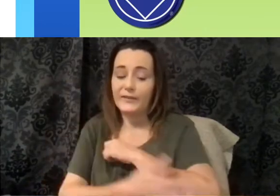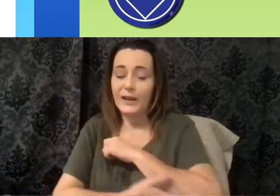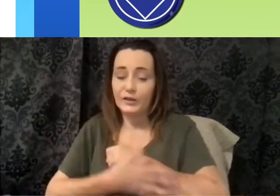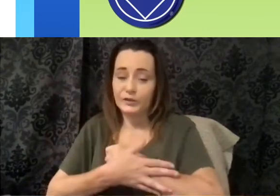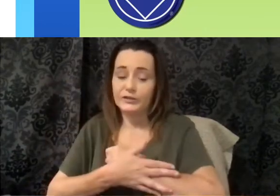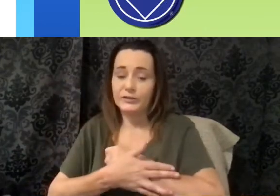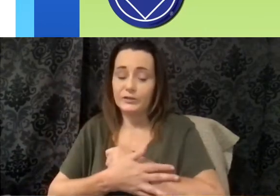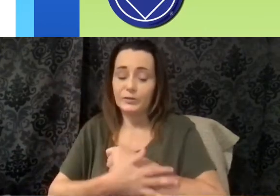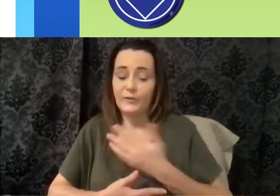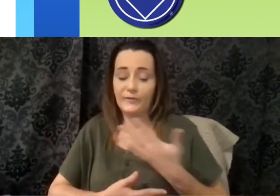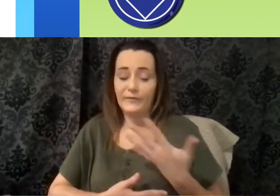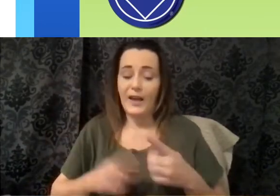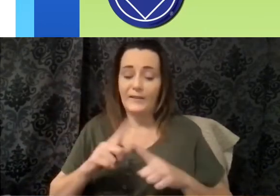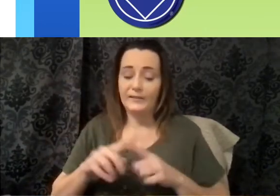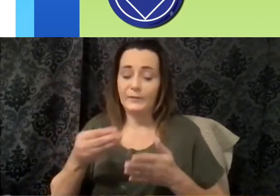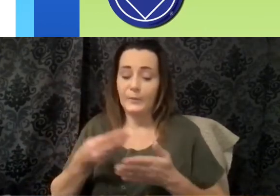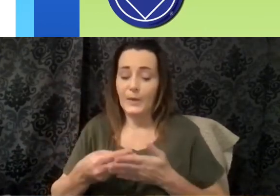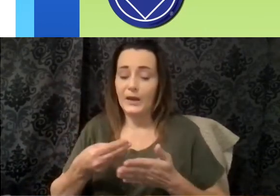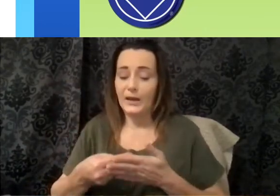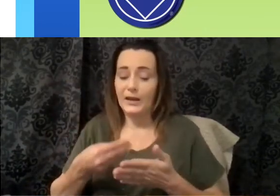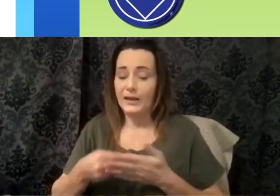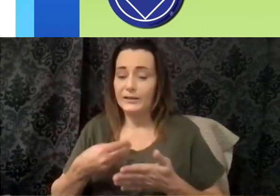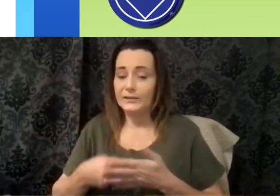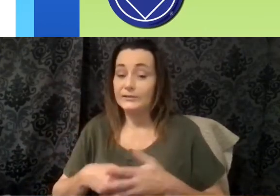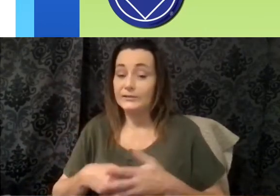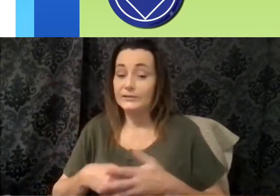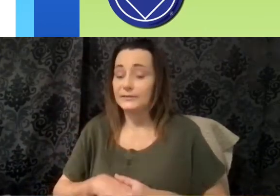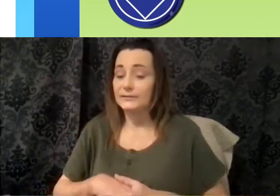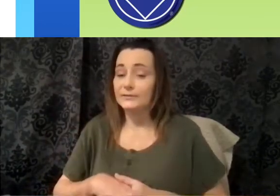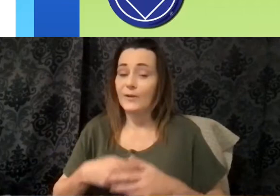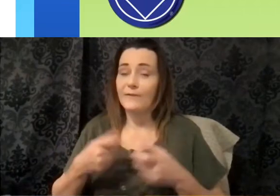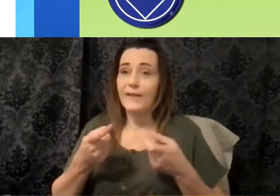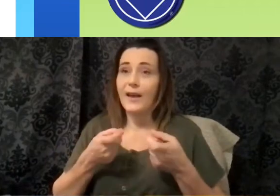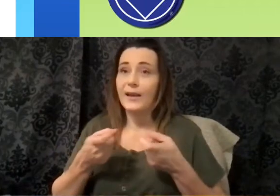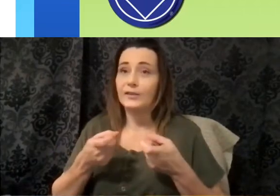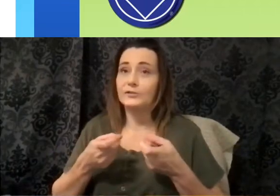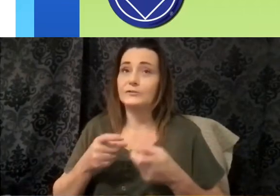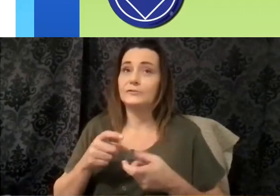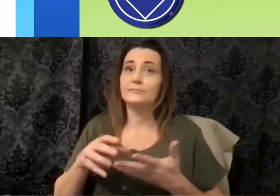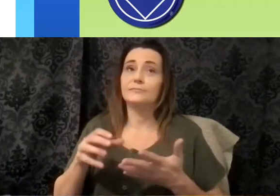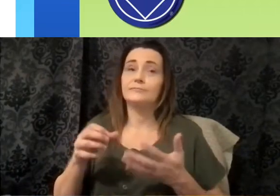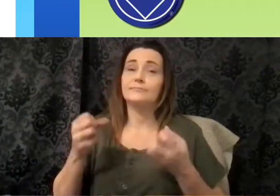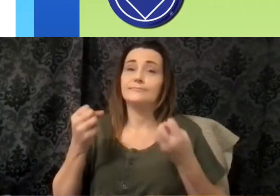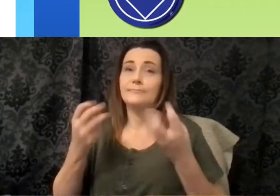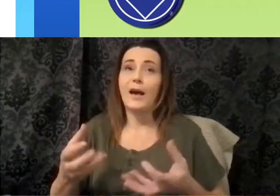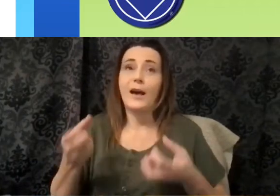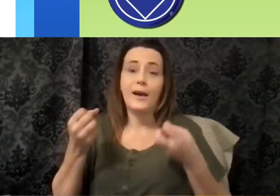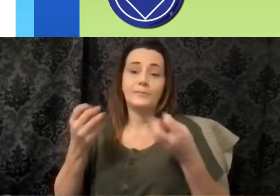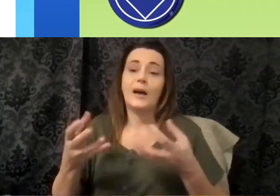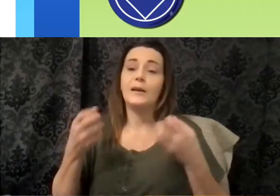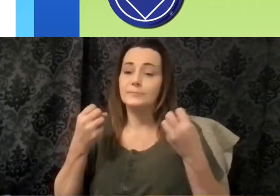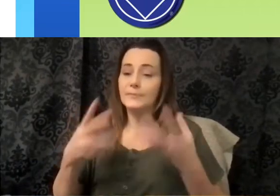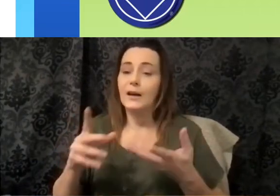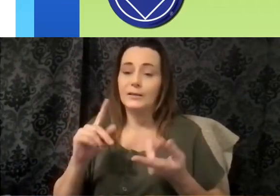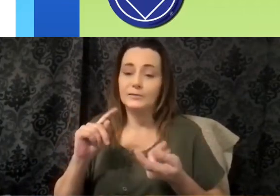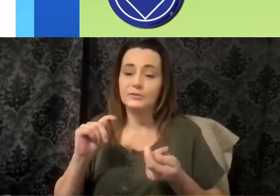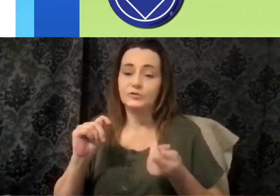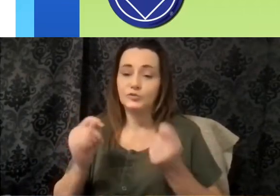5 different currencies. And we handle hundreds and hundreds and hundreds of transactions in many different